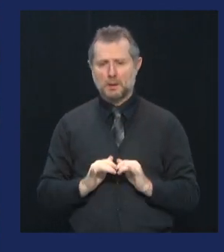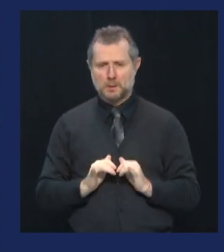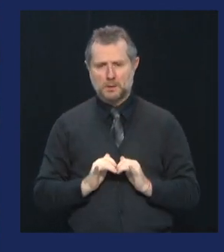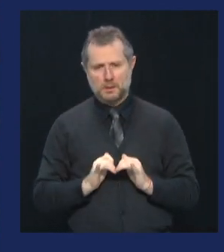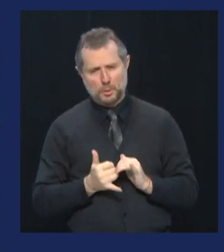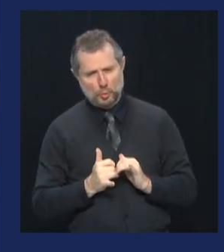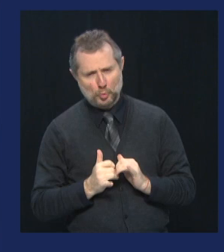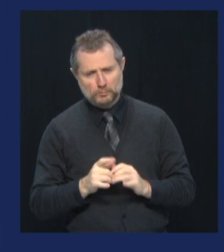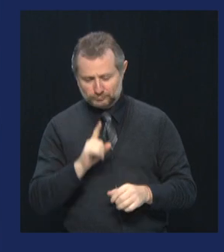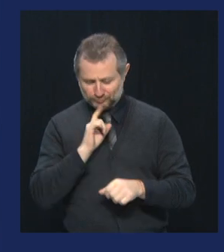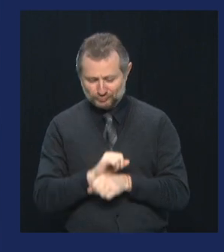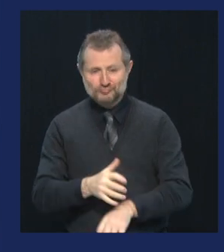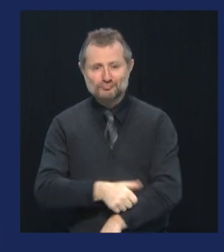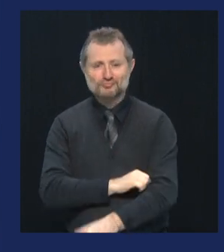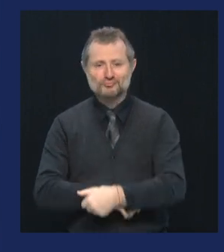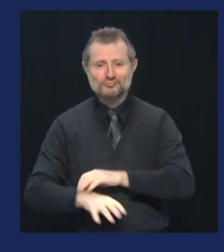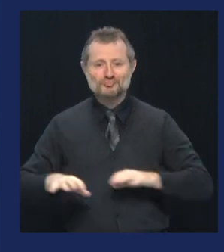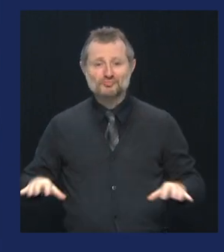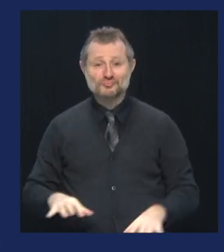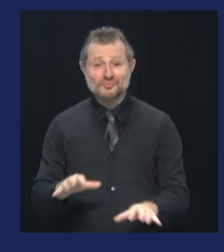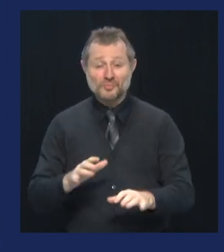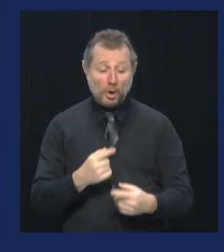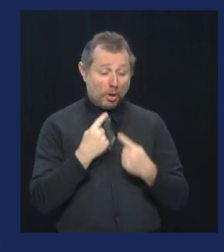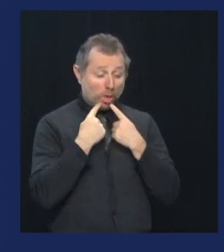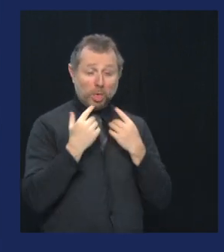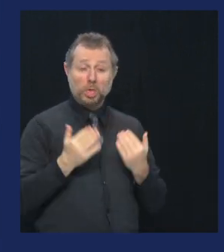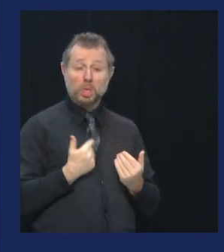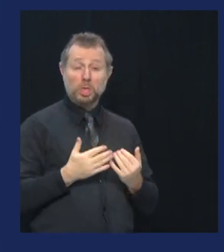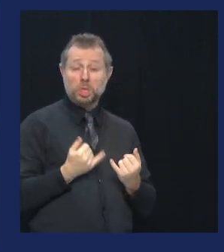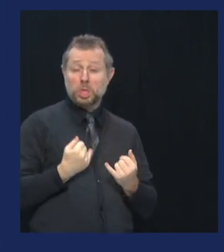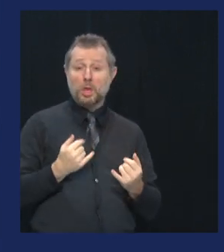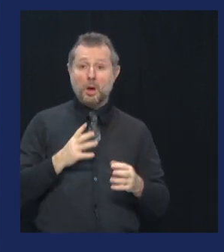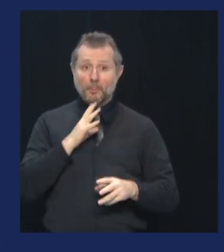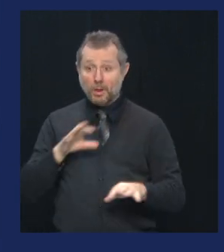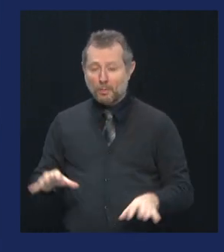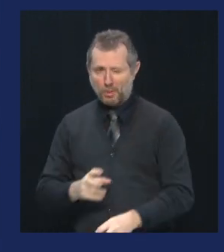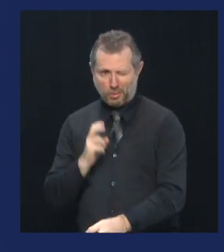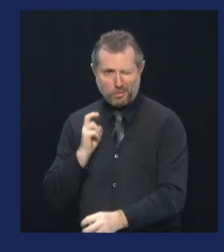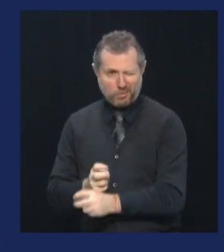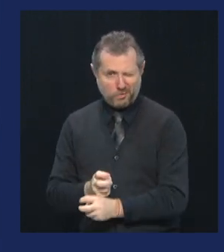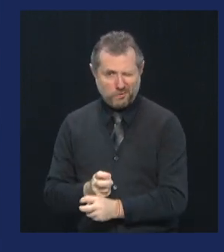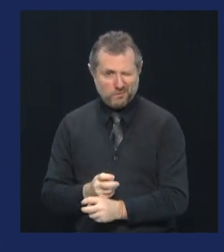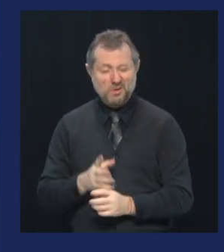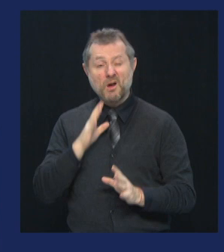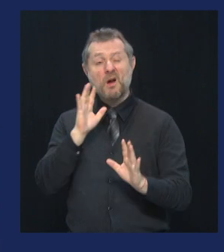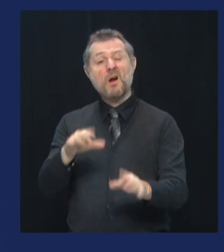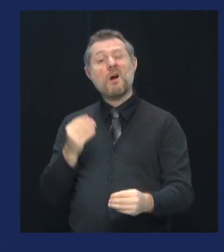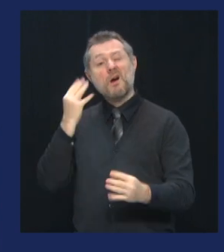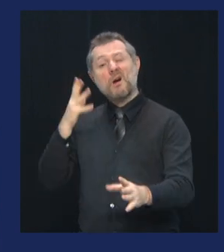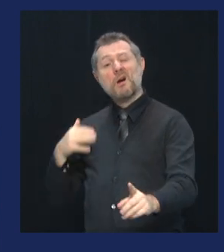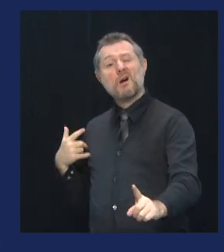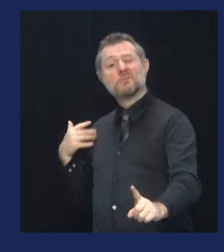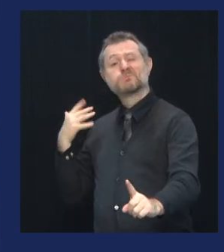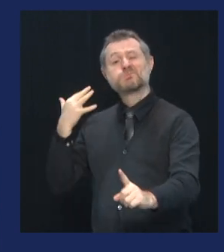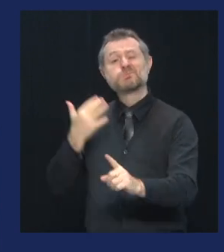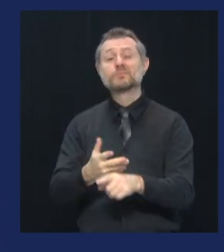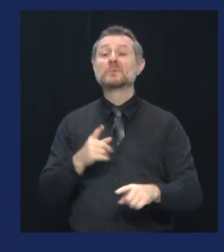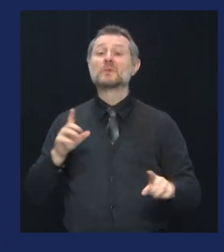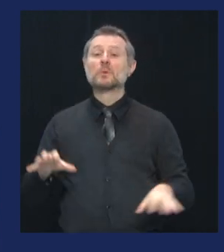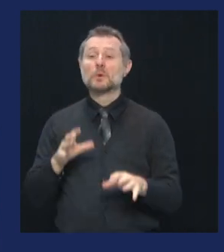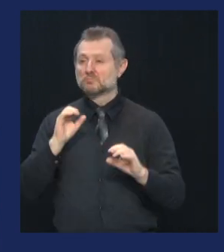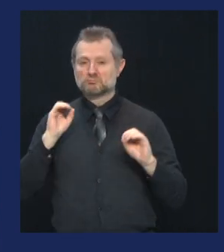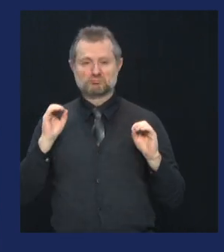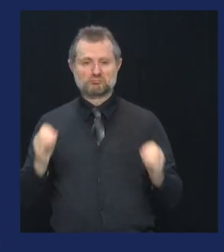done than said. And that's why so little has been done and so much has been said. As is true in so